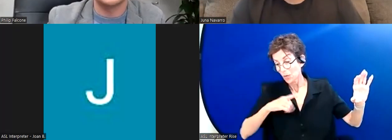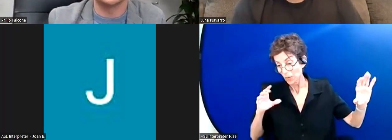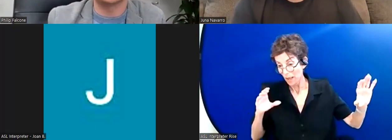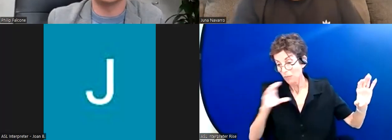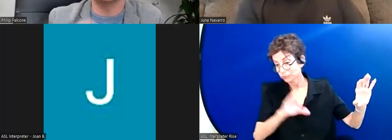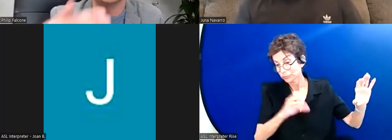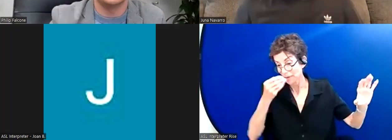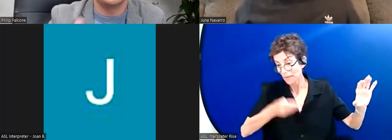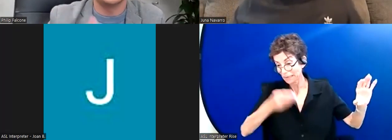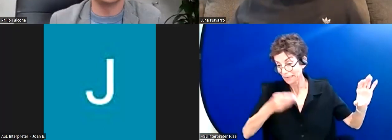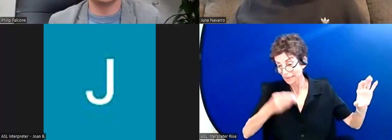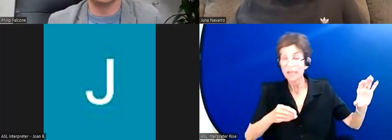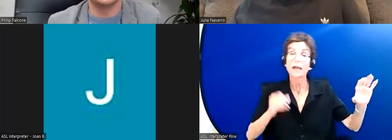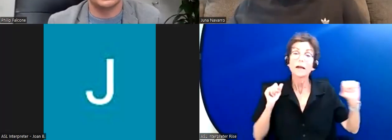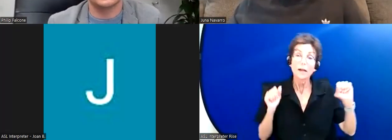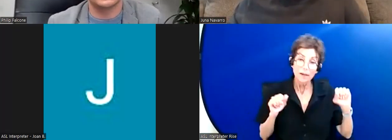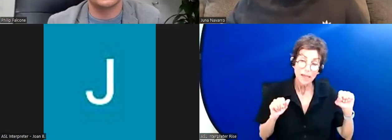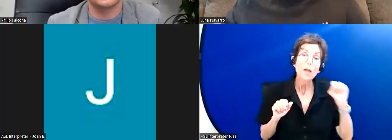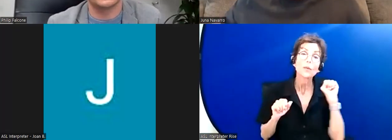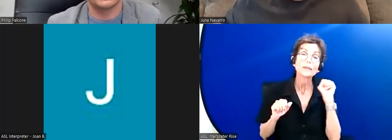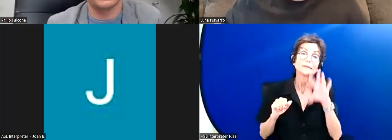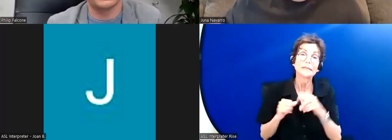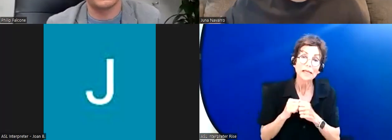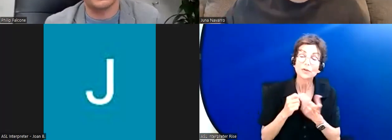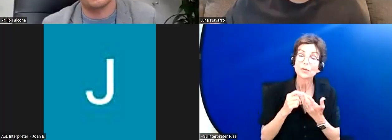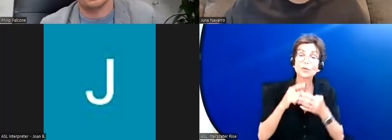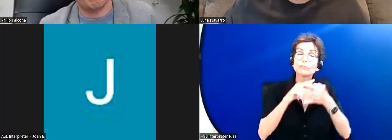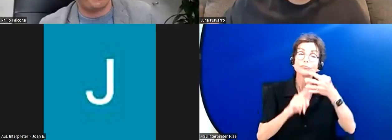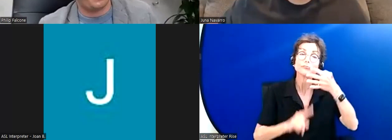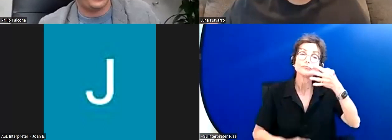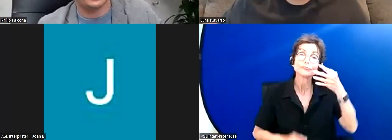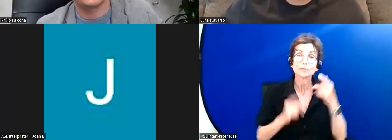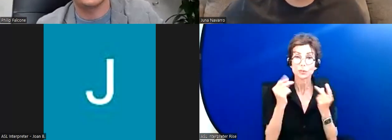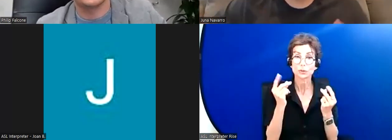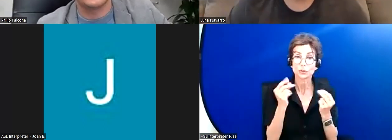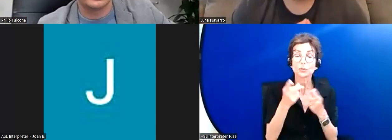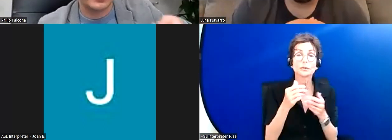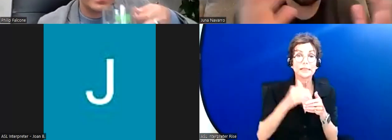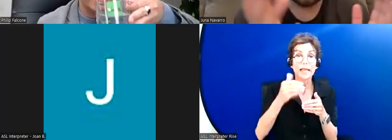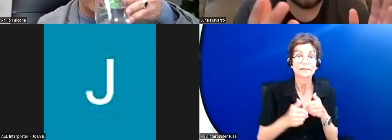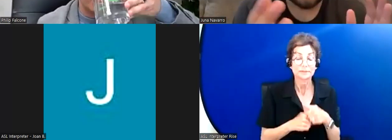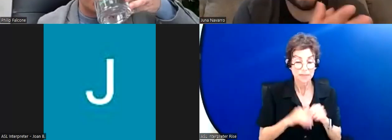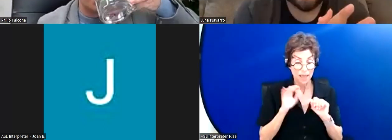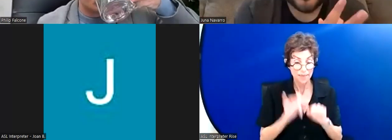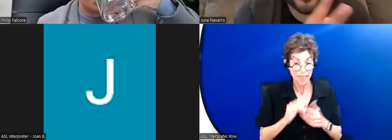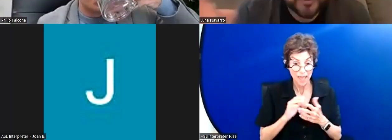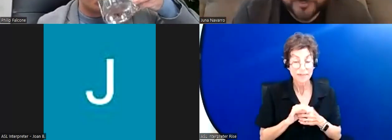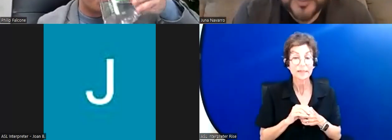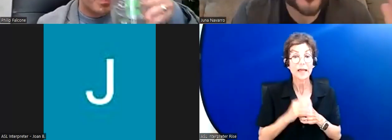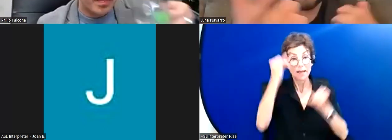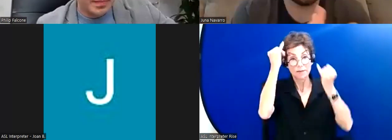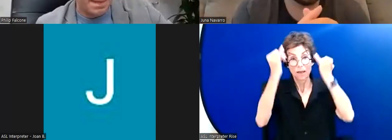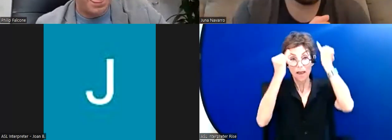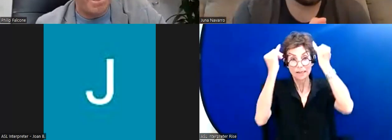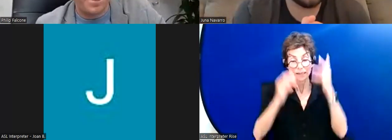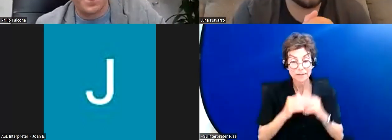send you inspiration. What do you do next? Yeah, so what I do is I take the inspiration, I have a mood